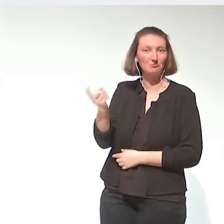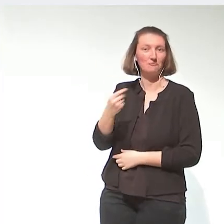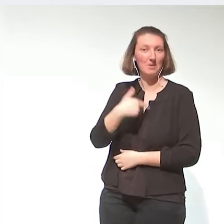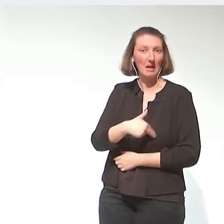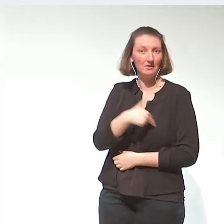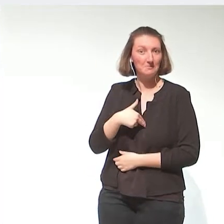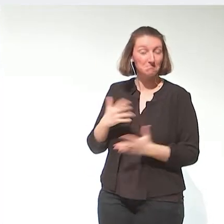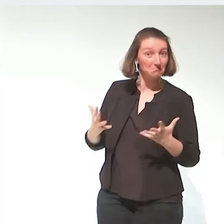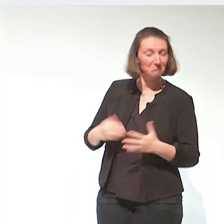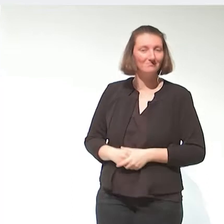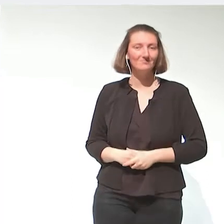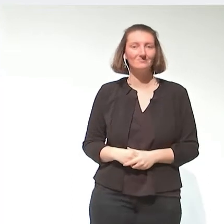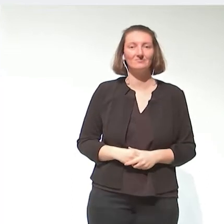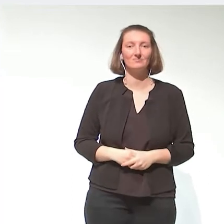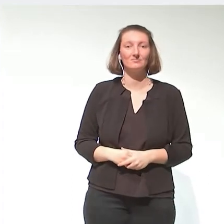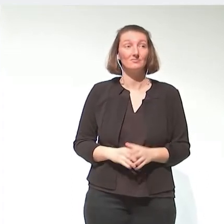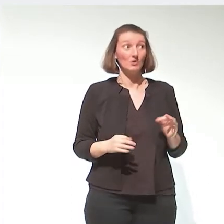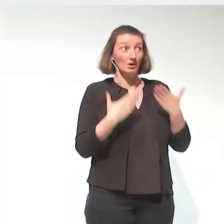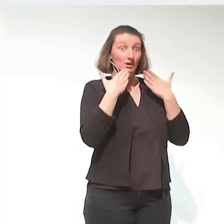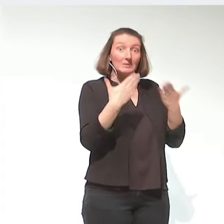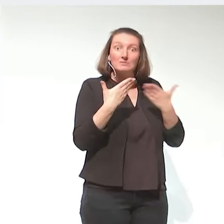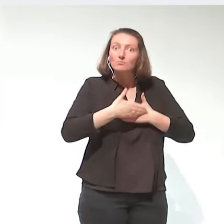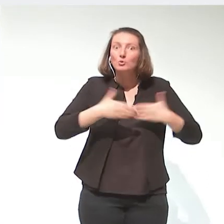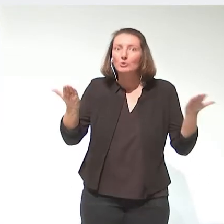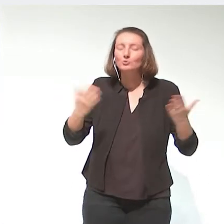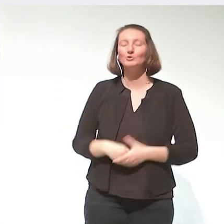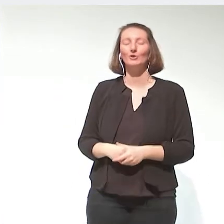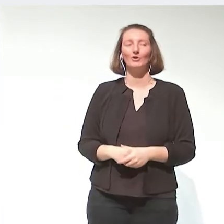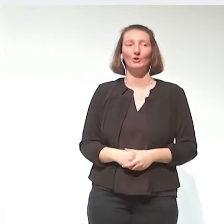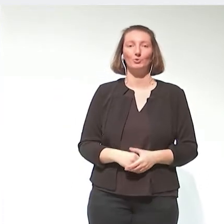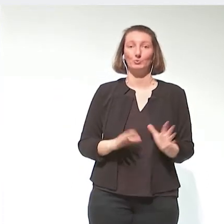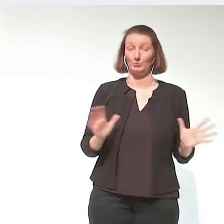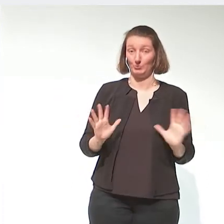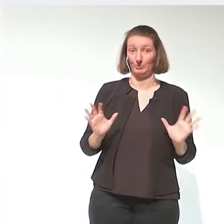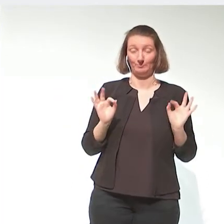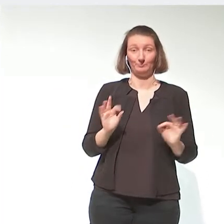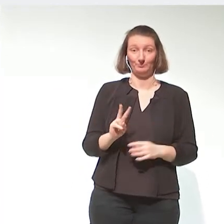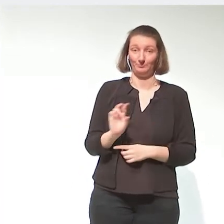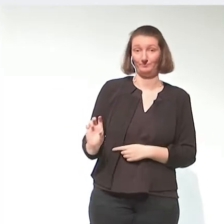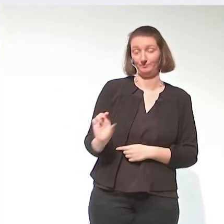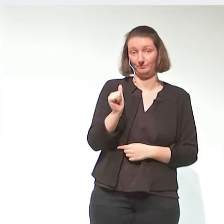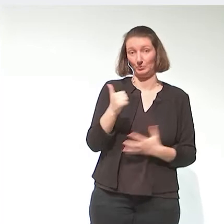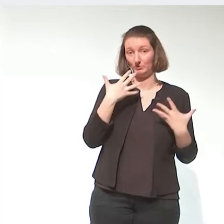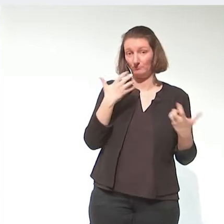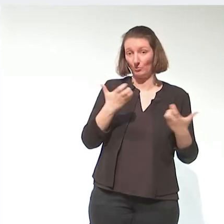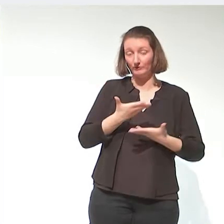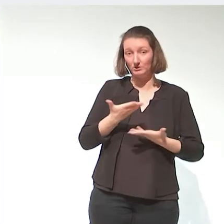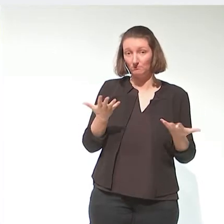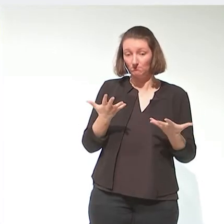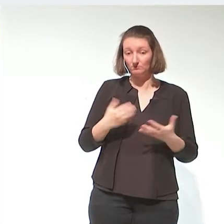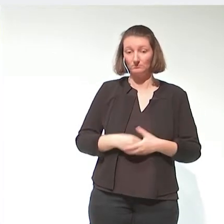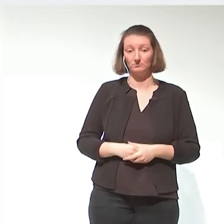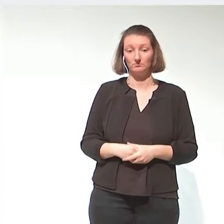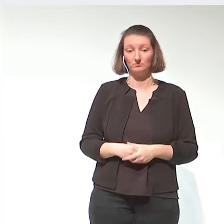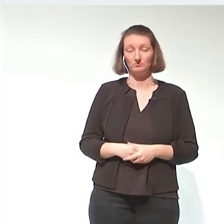specific barriers to mention? Merci. Bonjour à tous. Thank you very much. Thank the French